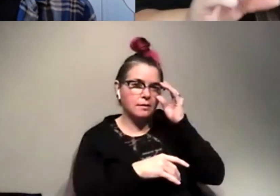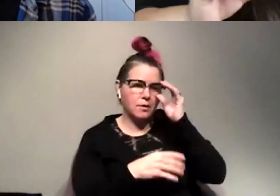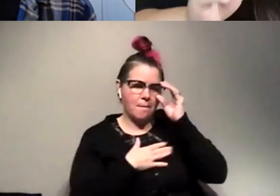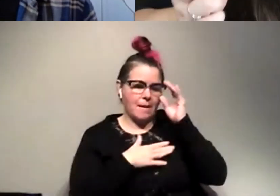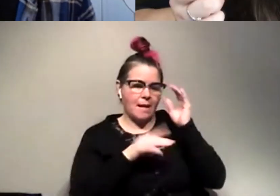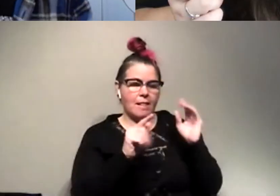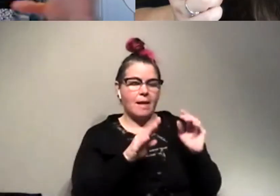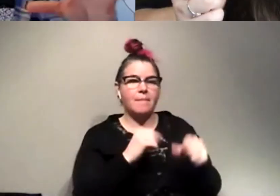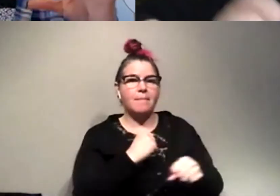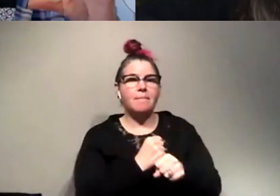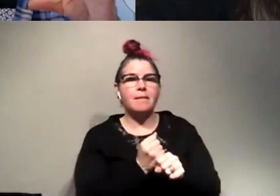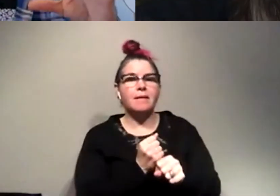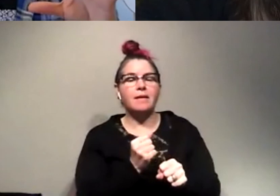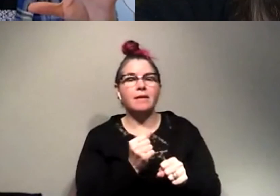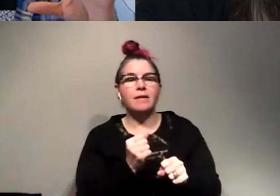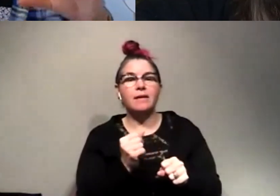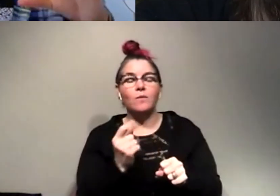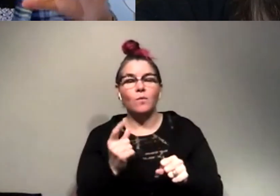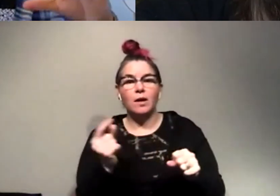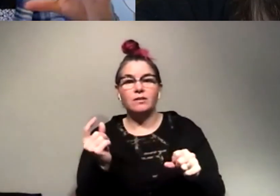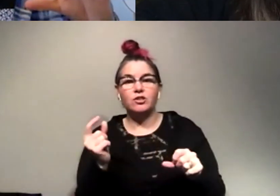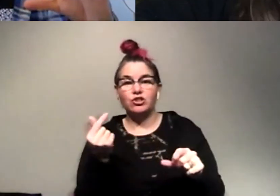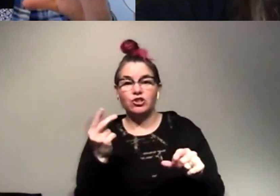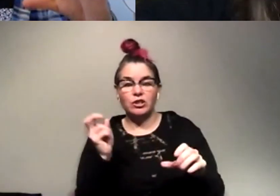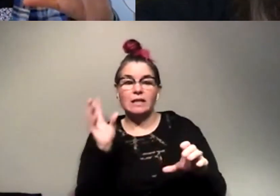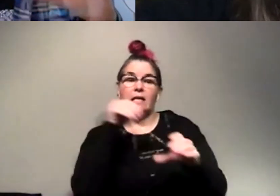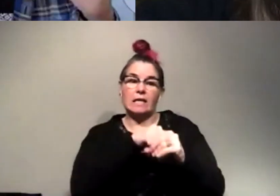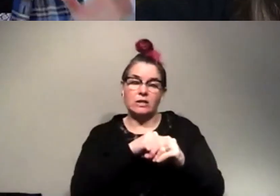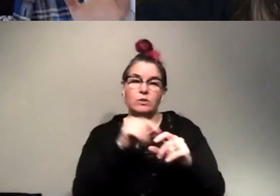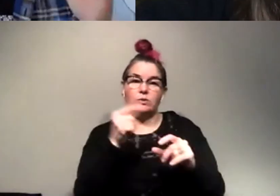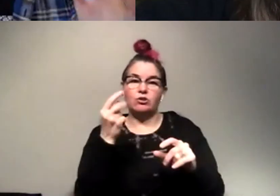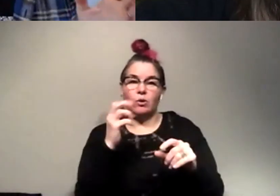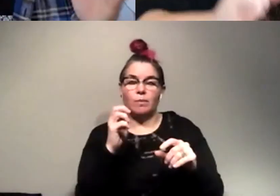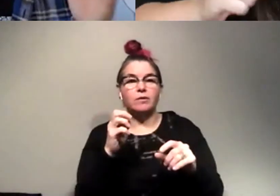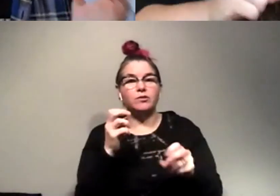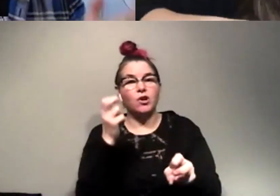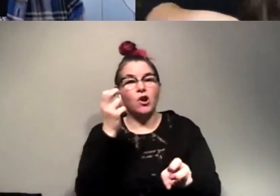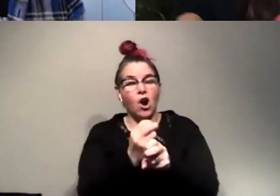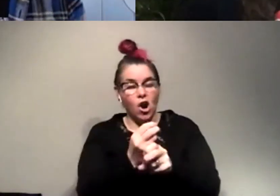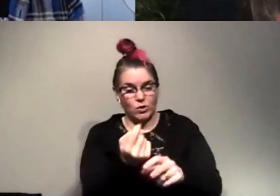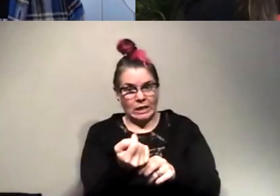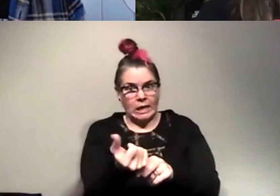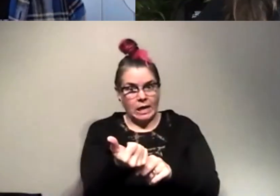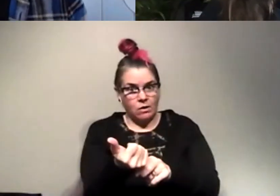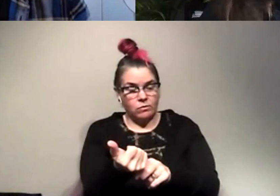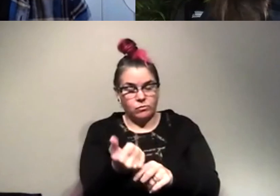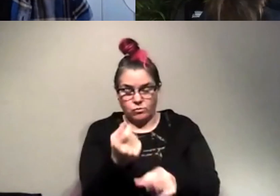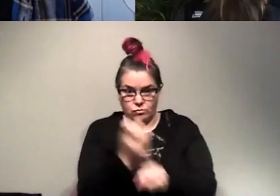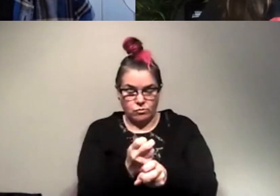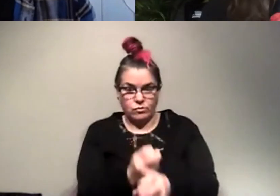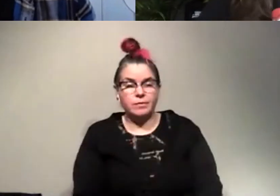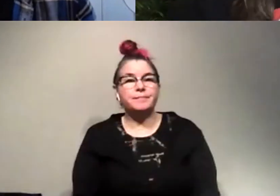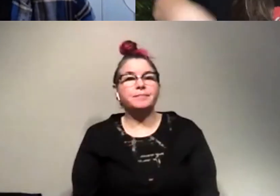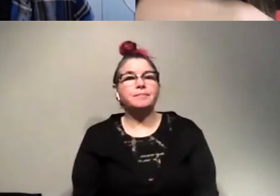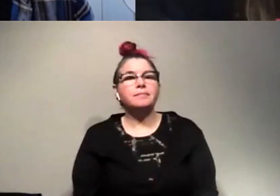made bacteria go. But once you get that gene into the genome, then it's like really hard to get it out. Right. And so